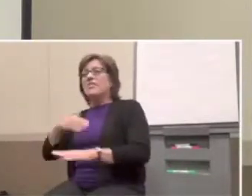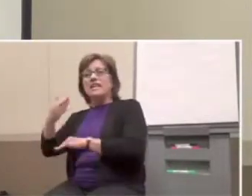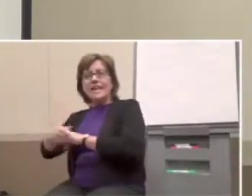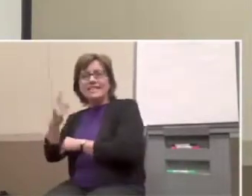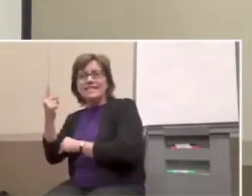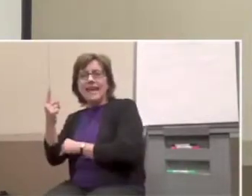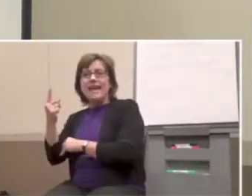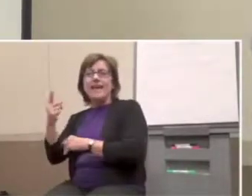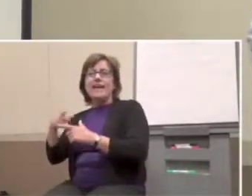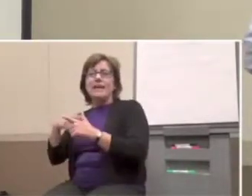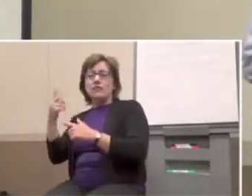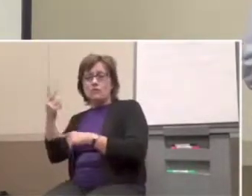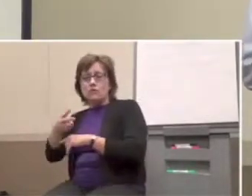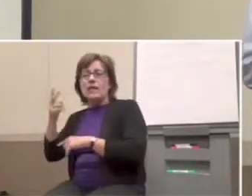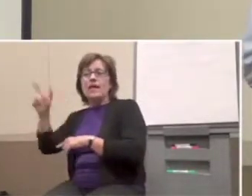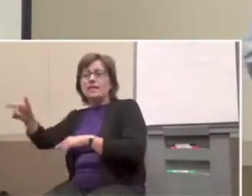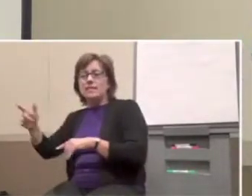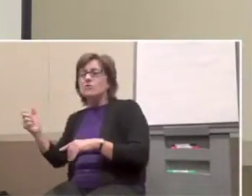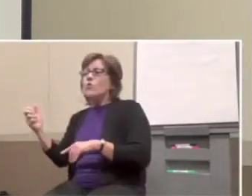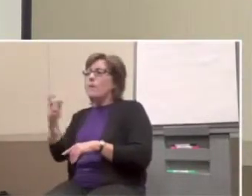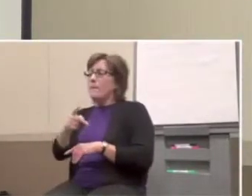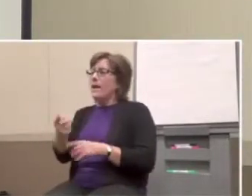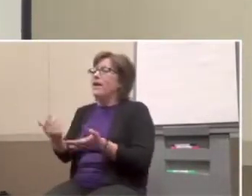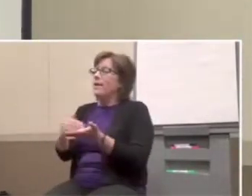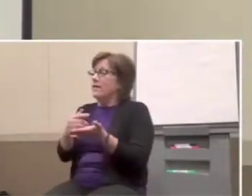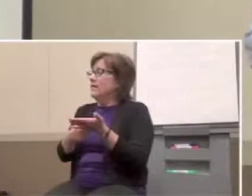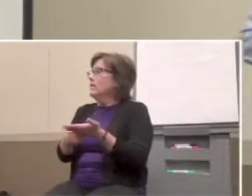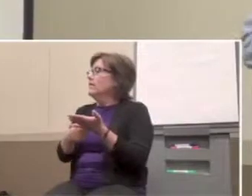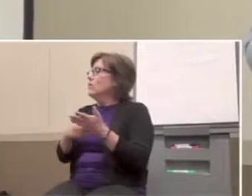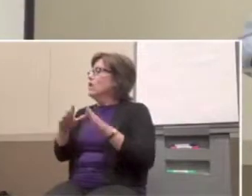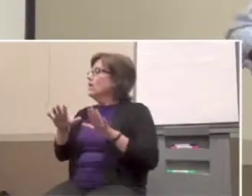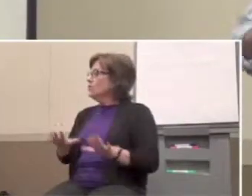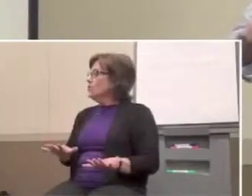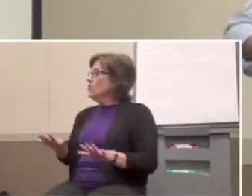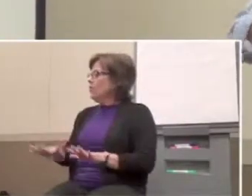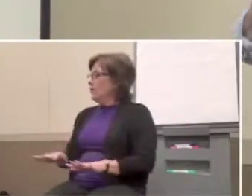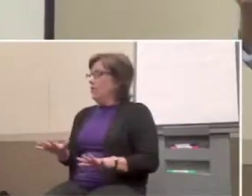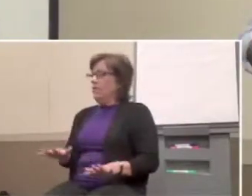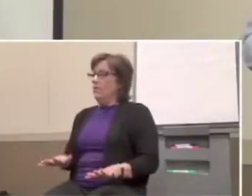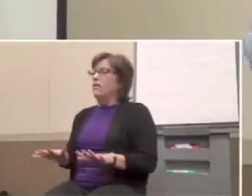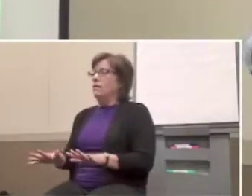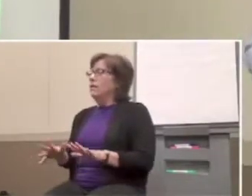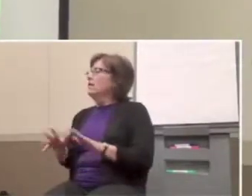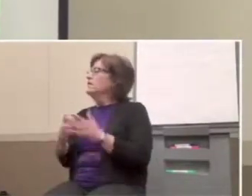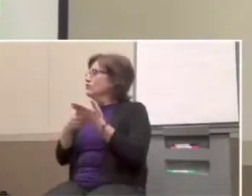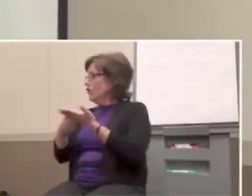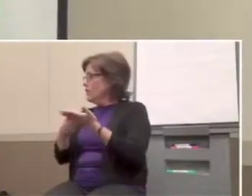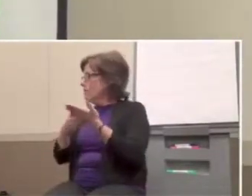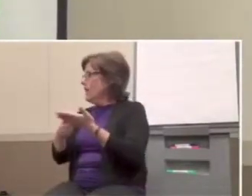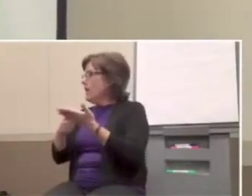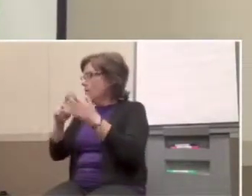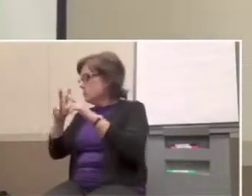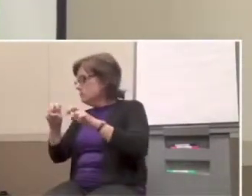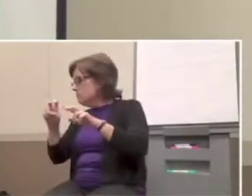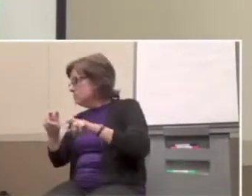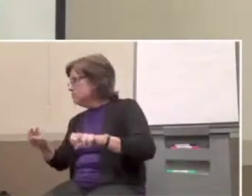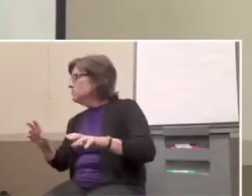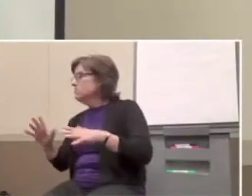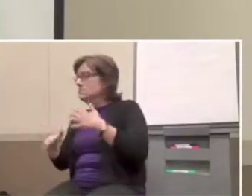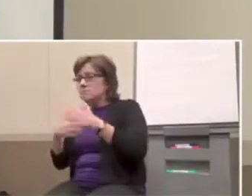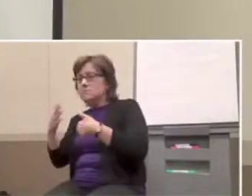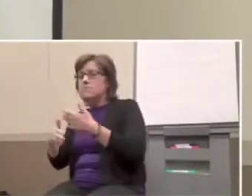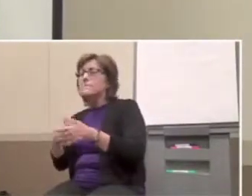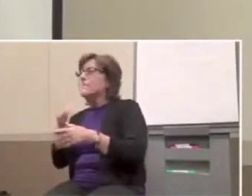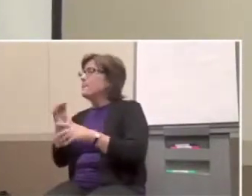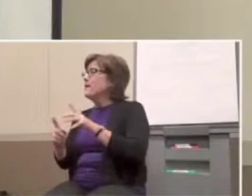or so to go back and revisit it and strike while the iron's cool to talk about that stuff, to kind of dissect it. But if you're bringing it